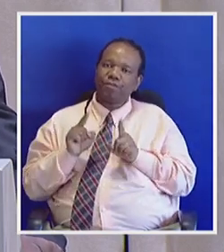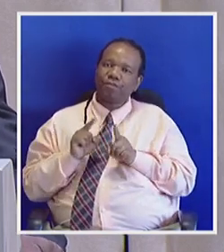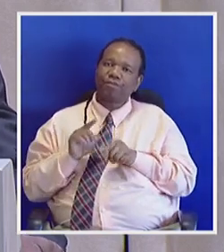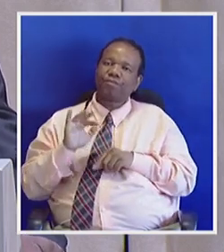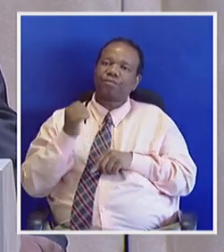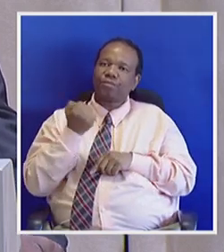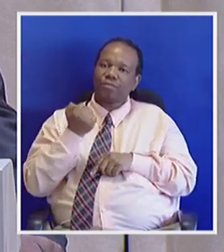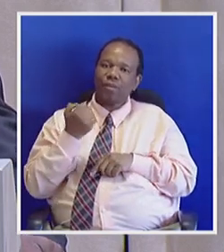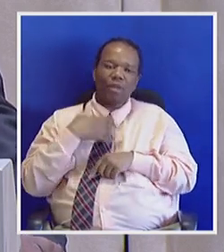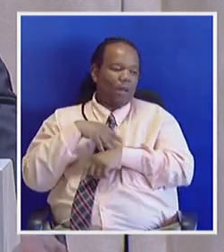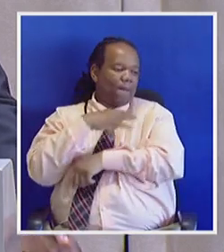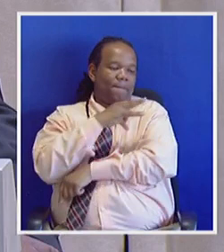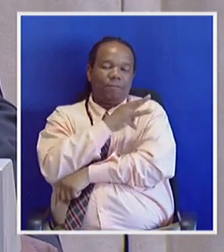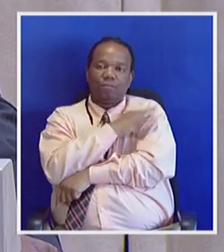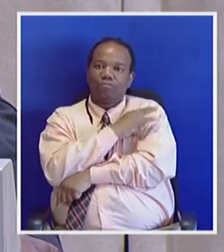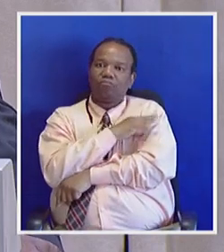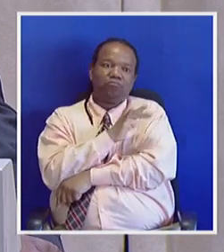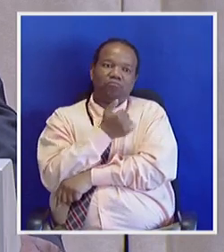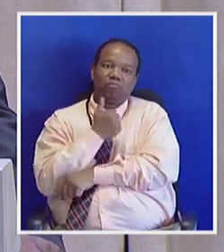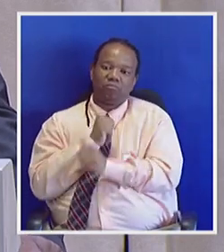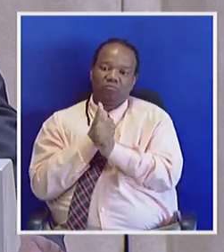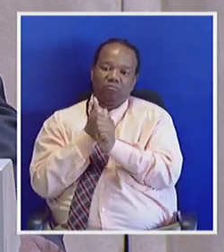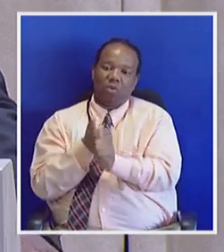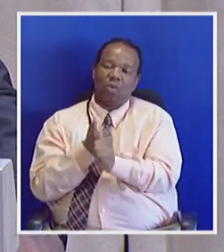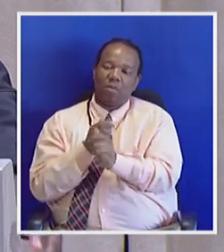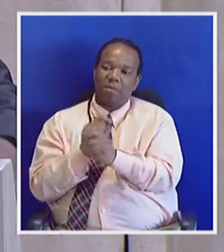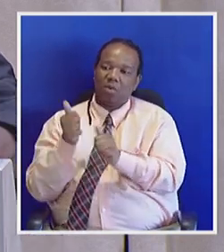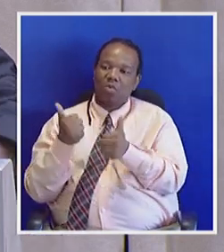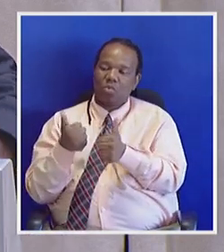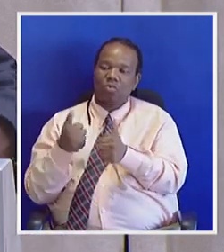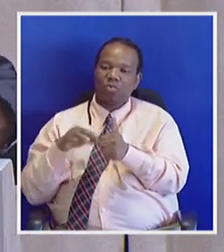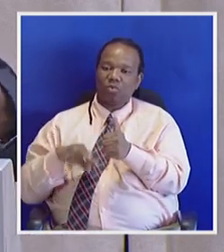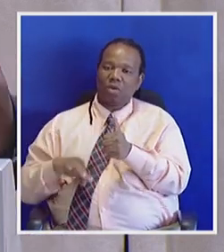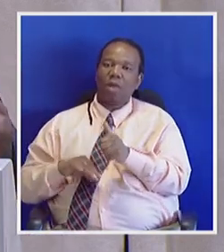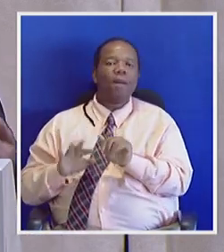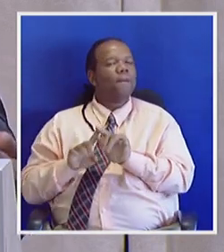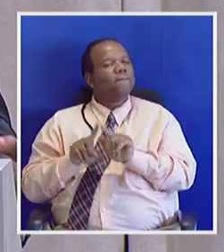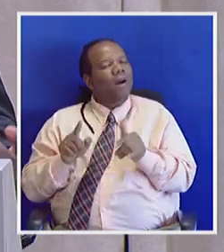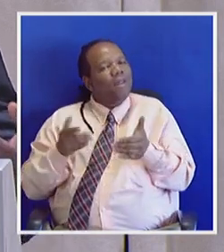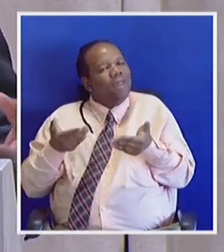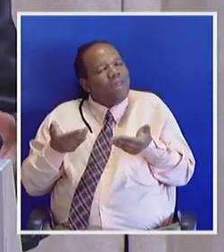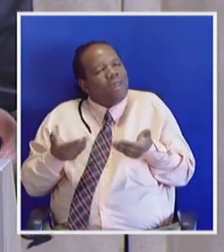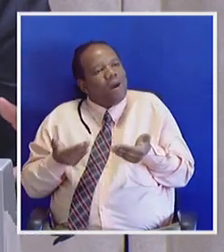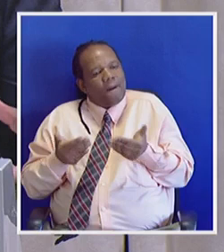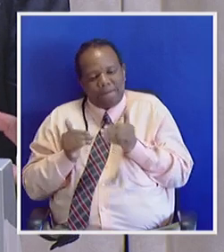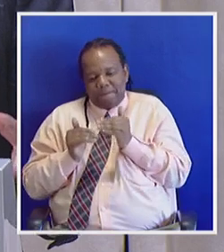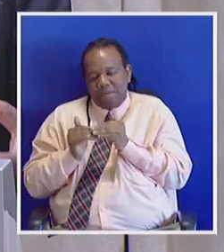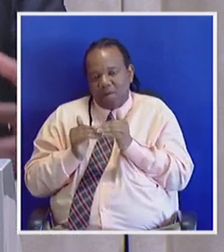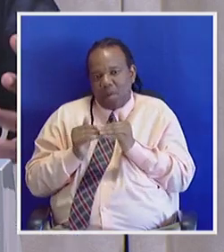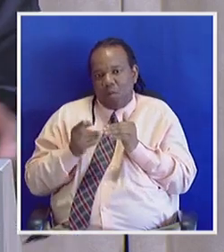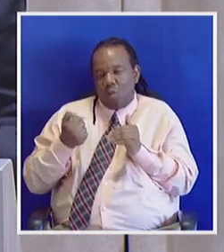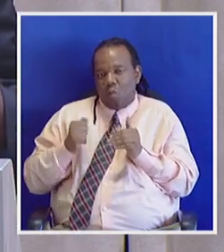wage determination. But right now, with the minimum wage gaining traction, gaining popularity, we're hoping